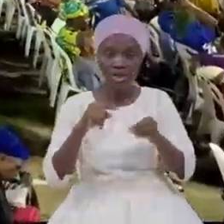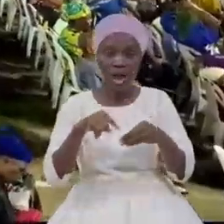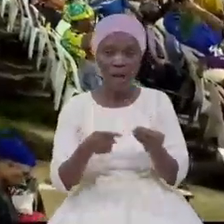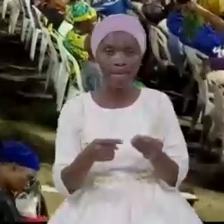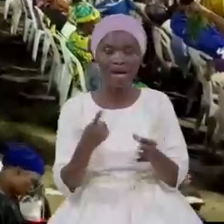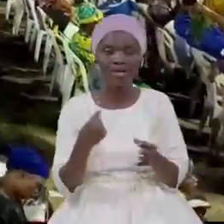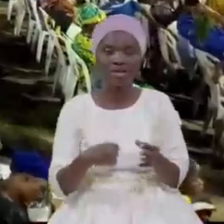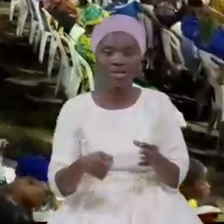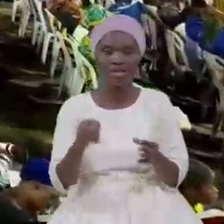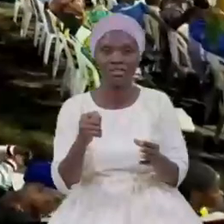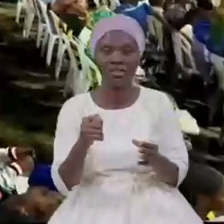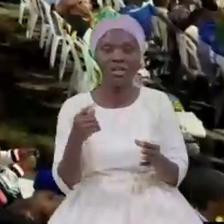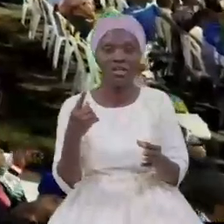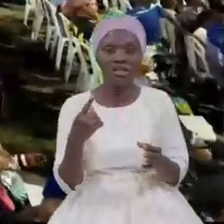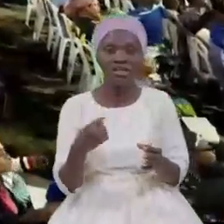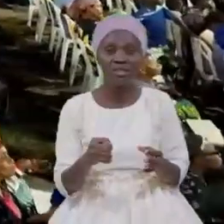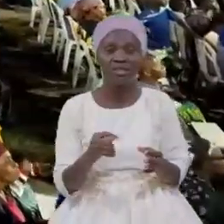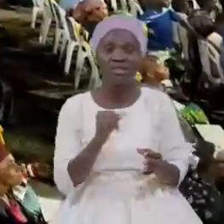the immeasurable,